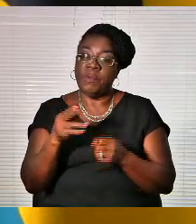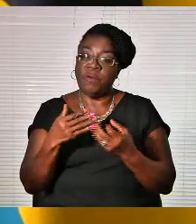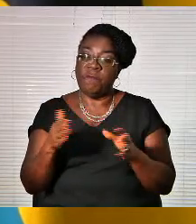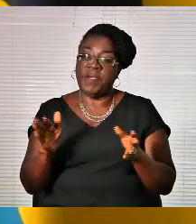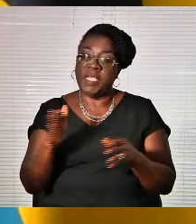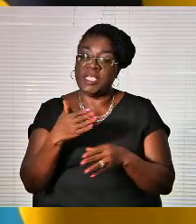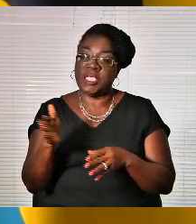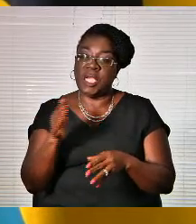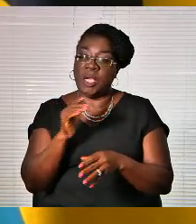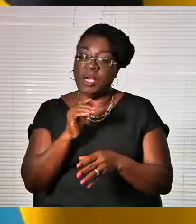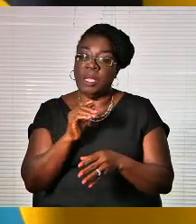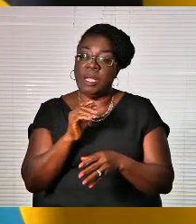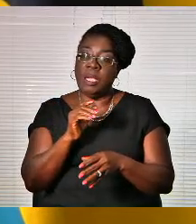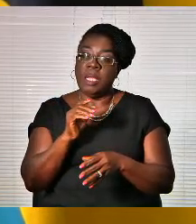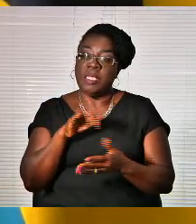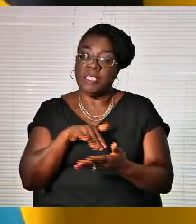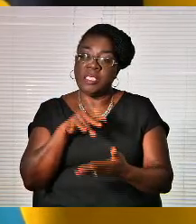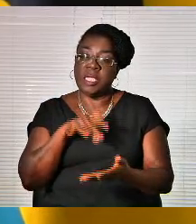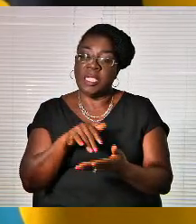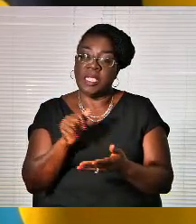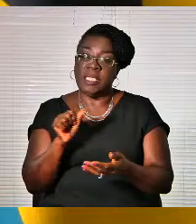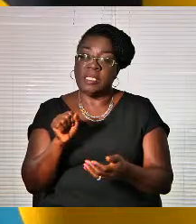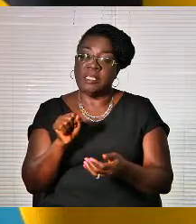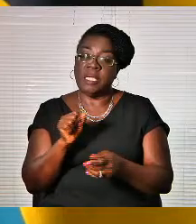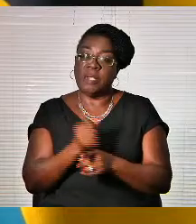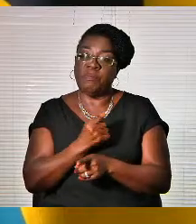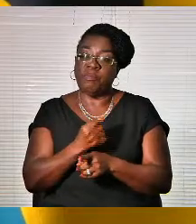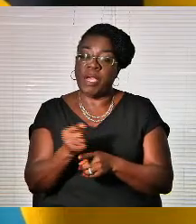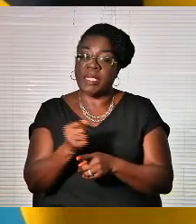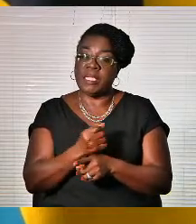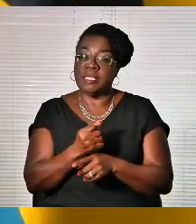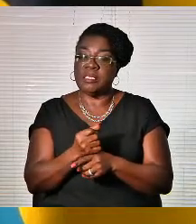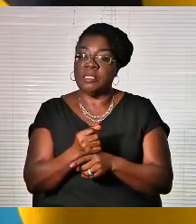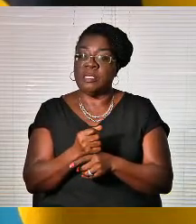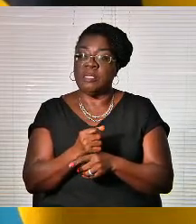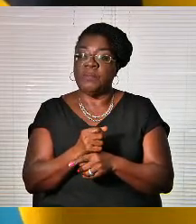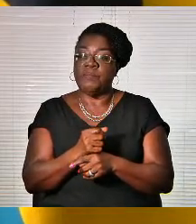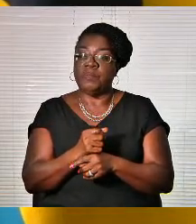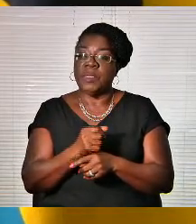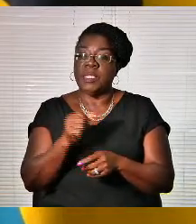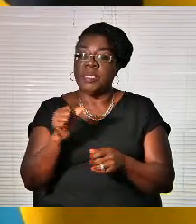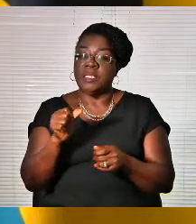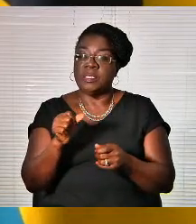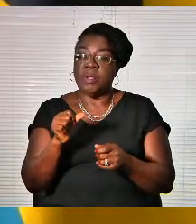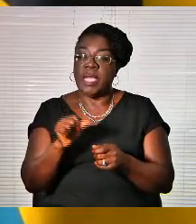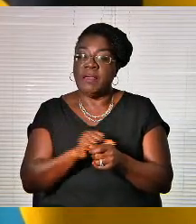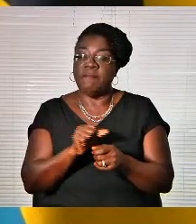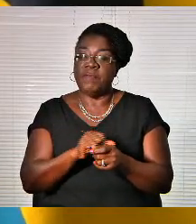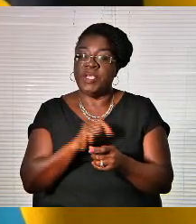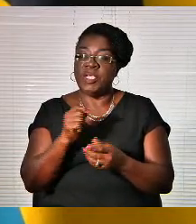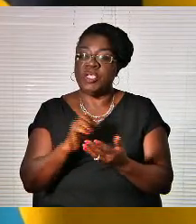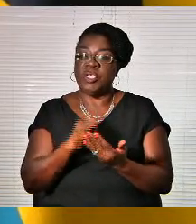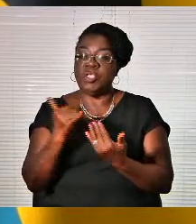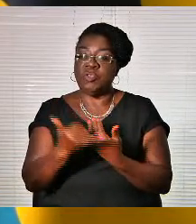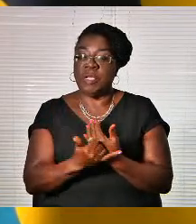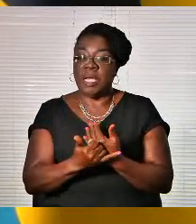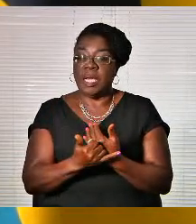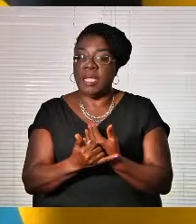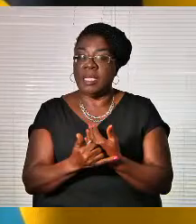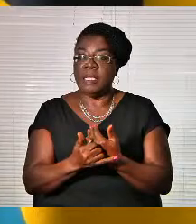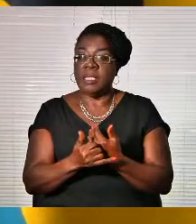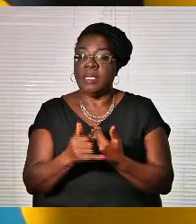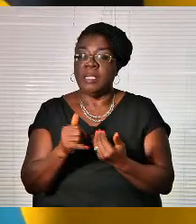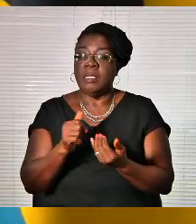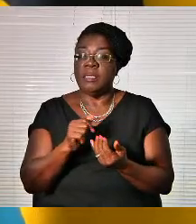And we have 1 intake of new SHOs per year. So every July, usually, new SHOs